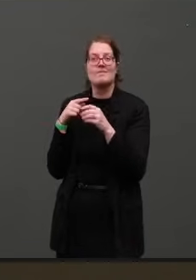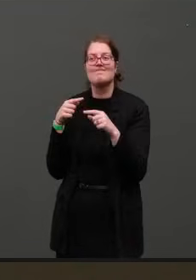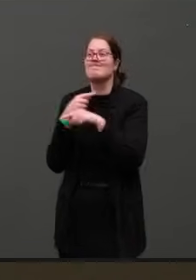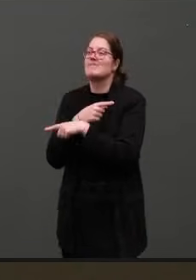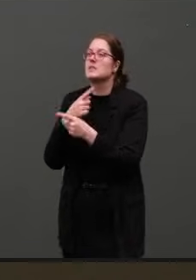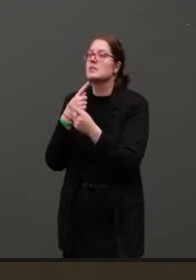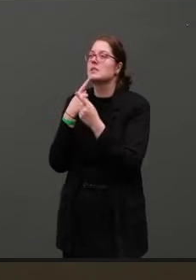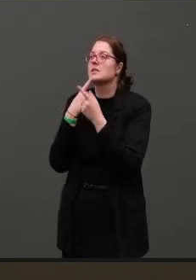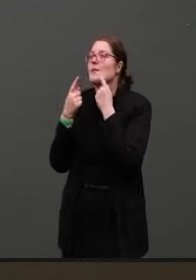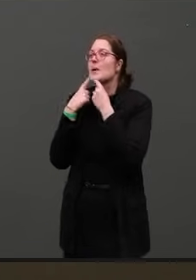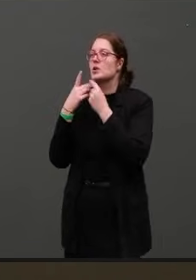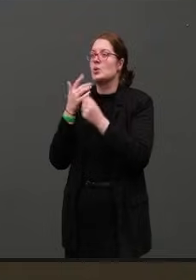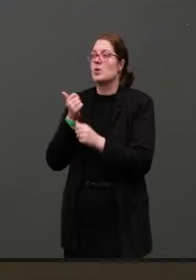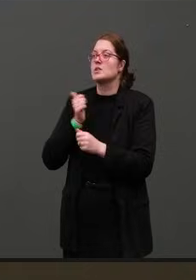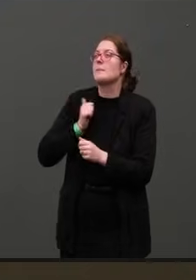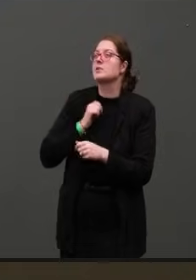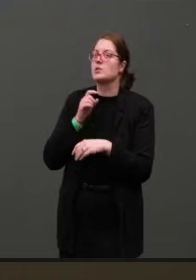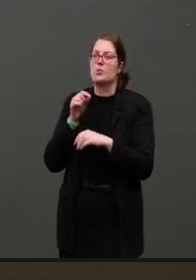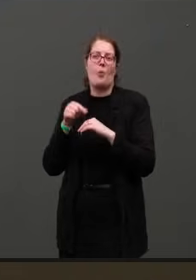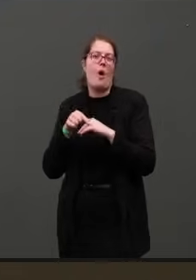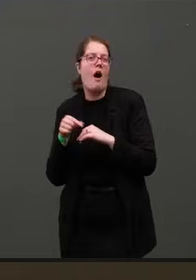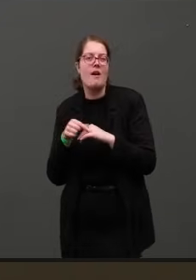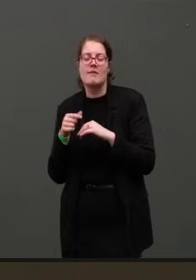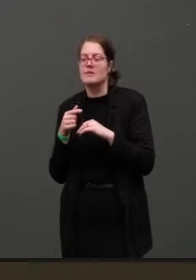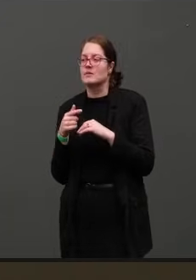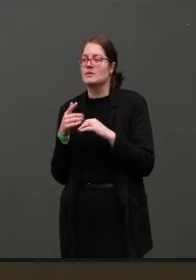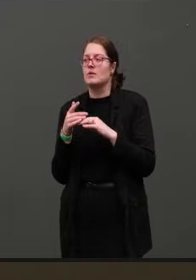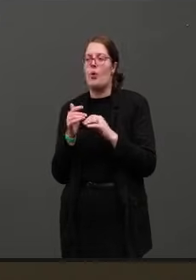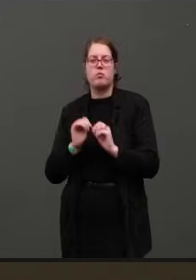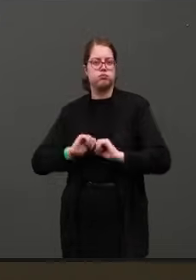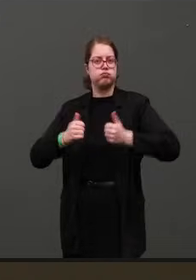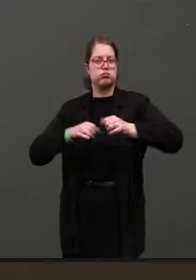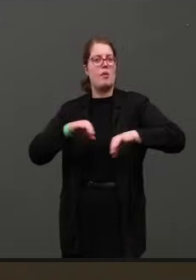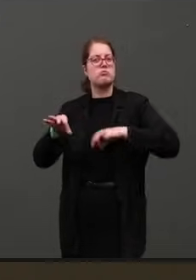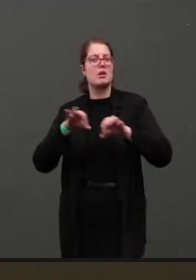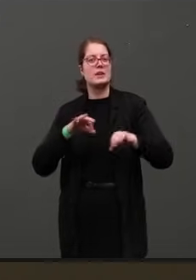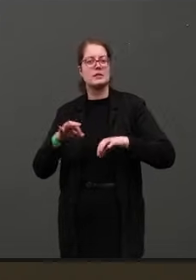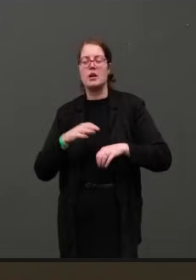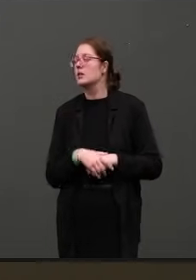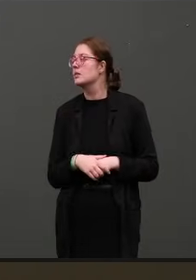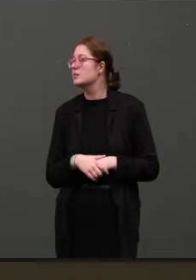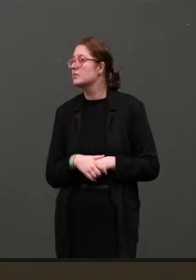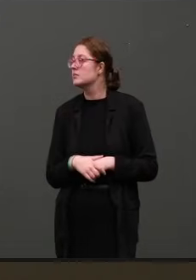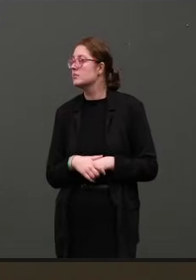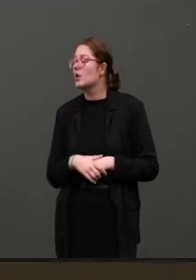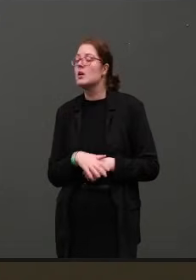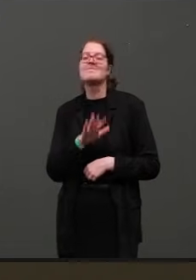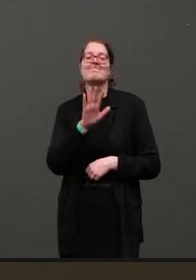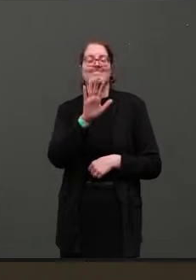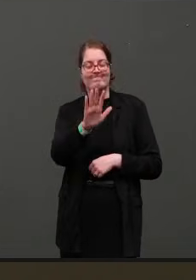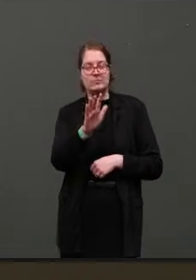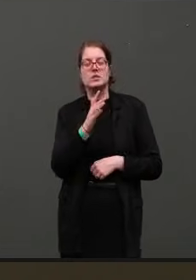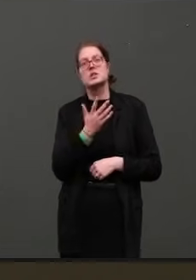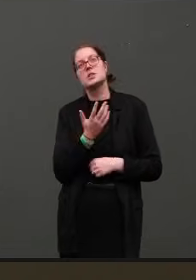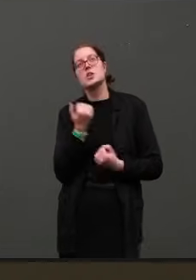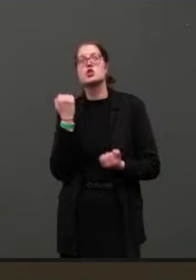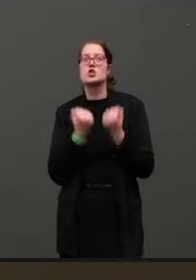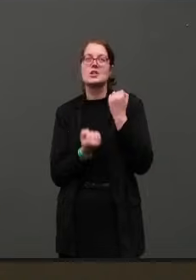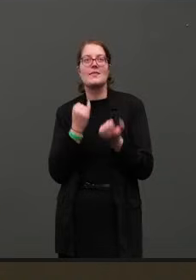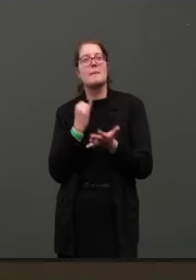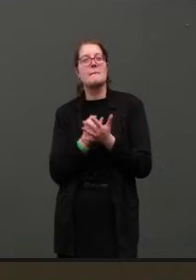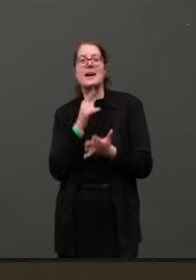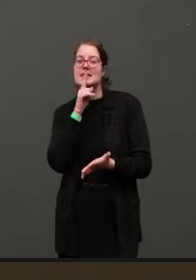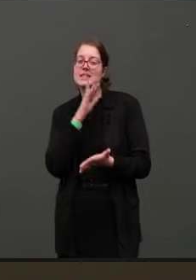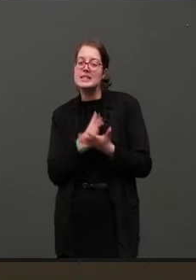as the wife or the mega competent operator. Now, I'm not going to lie to you. Justifying bad decisions like this in a way that